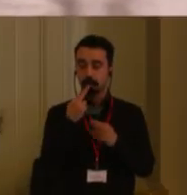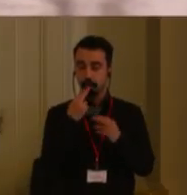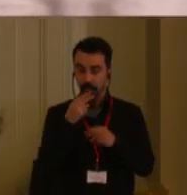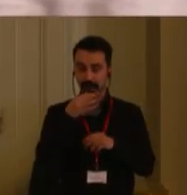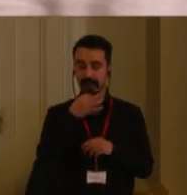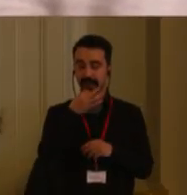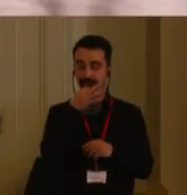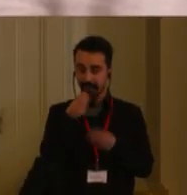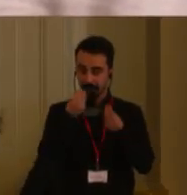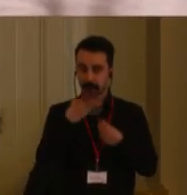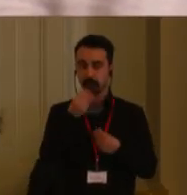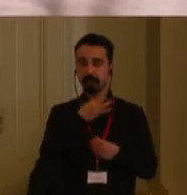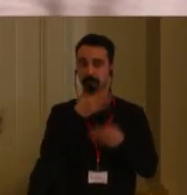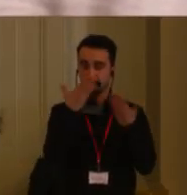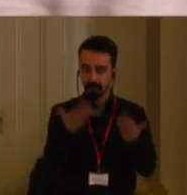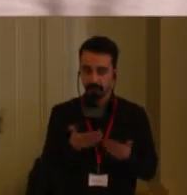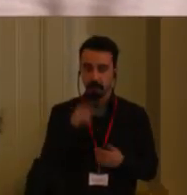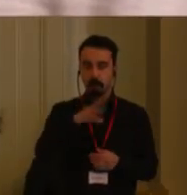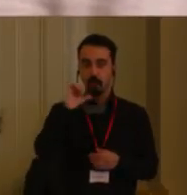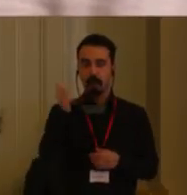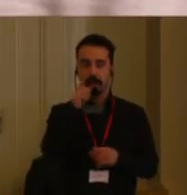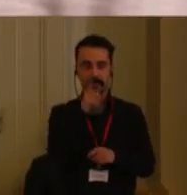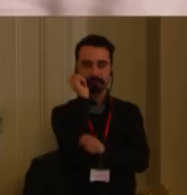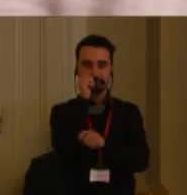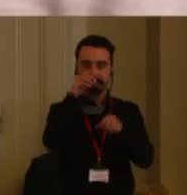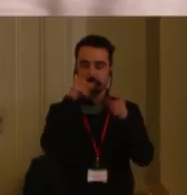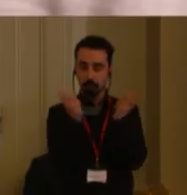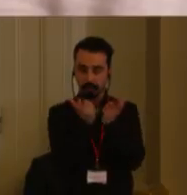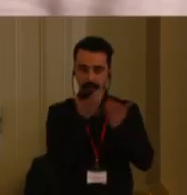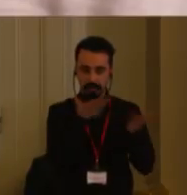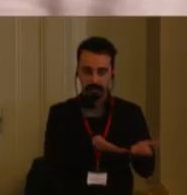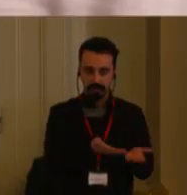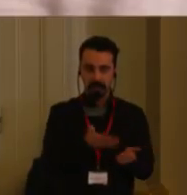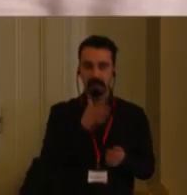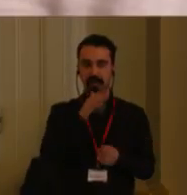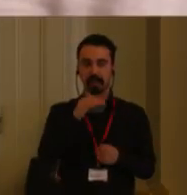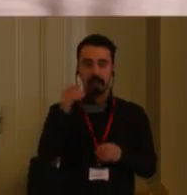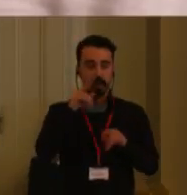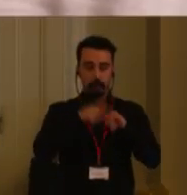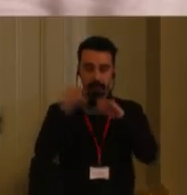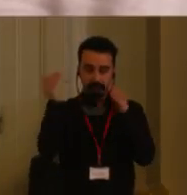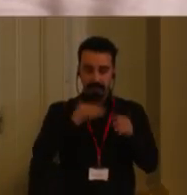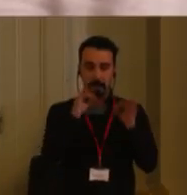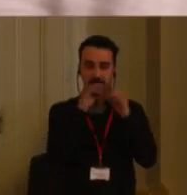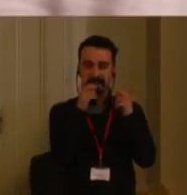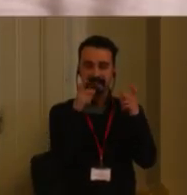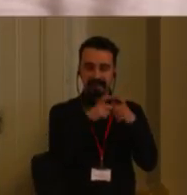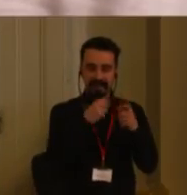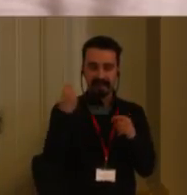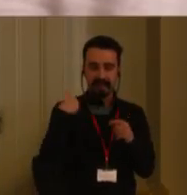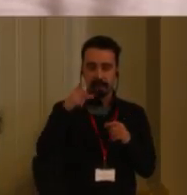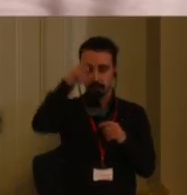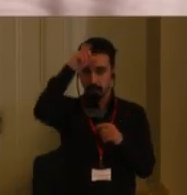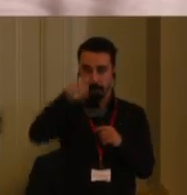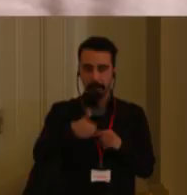event. On a personal note, it's great to welcome Cherry as the new British Council Turkey head. I look forward to working together with